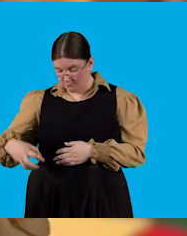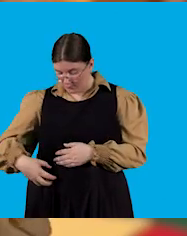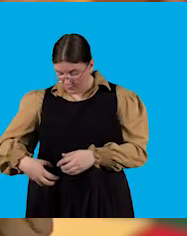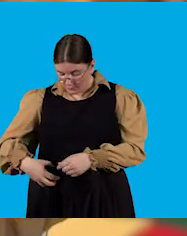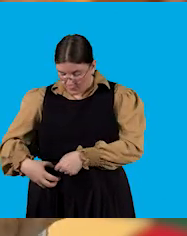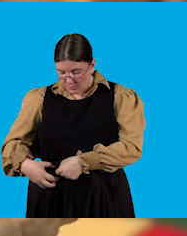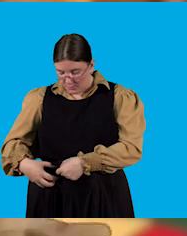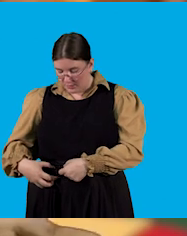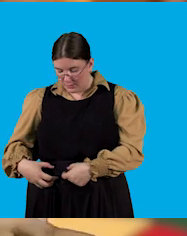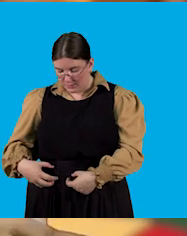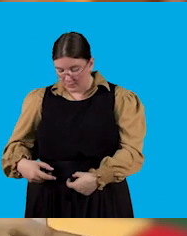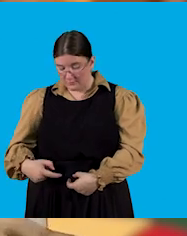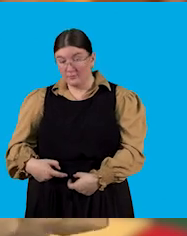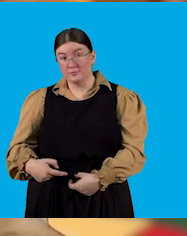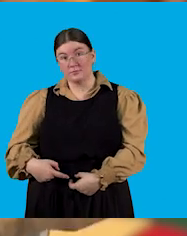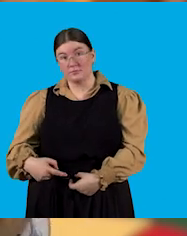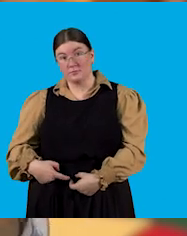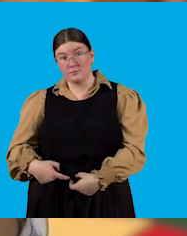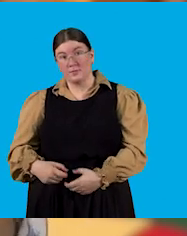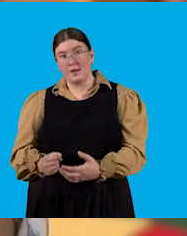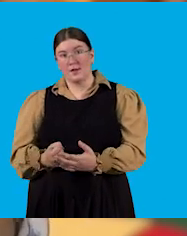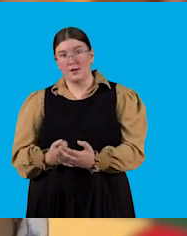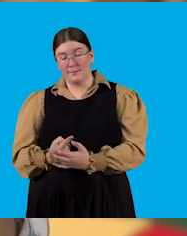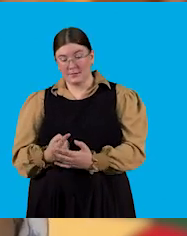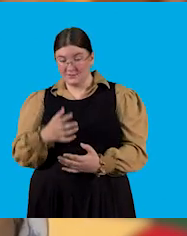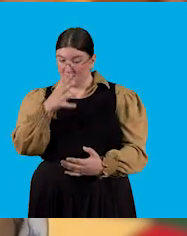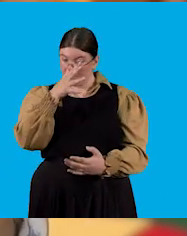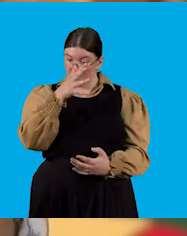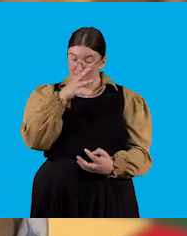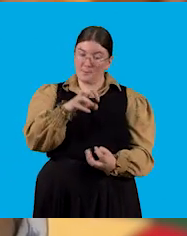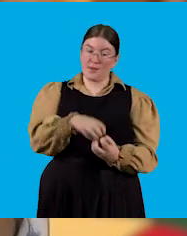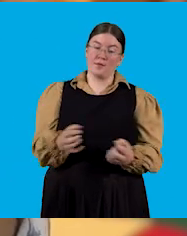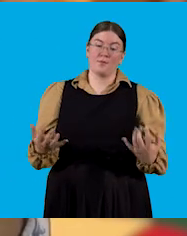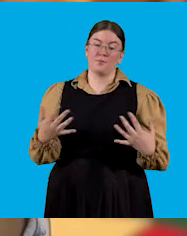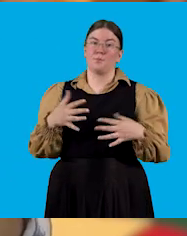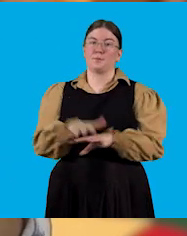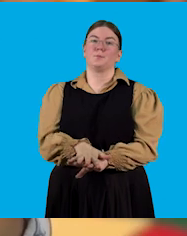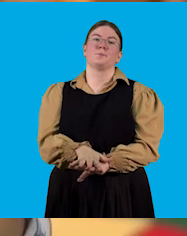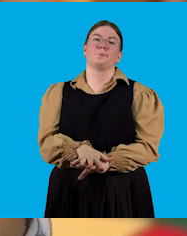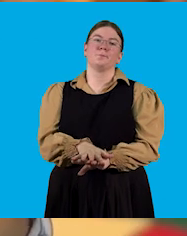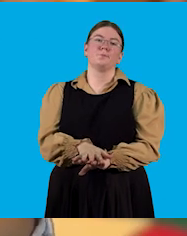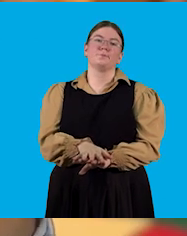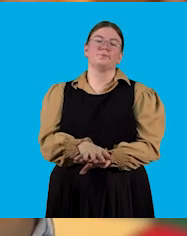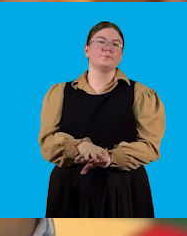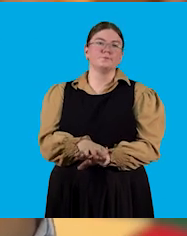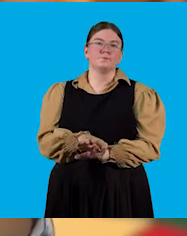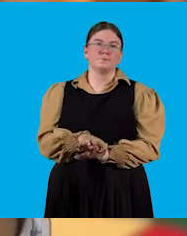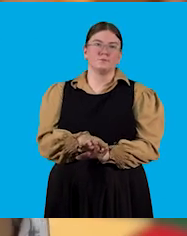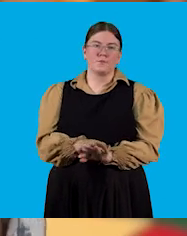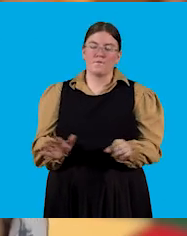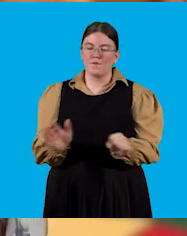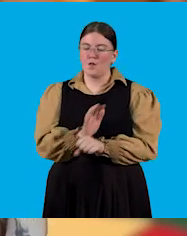fallopian tube, what happens when the sperm cell meets with the egg cell, and basically where the